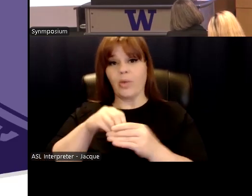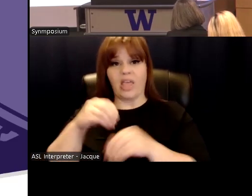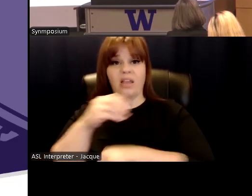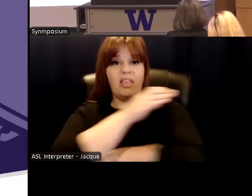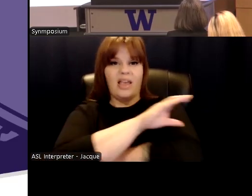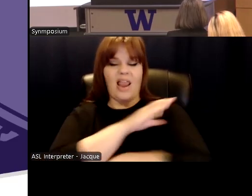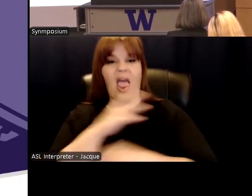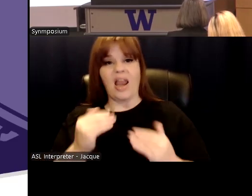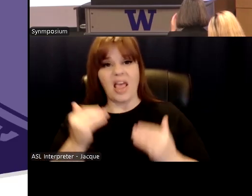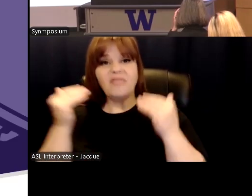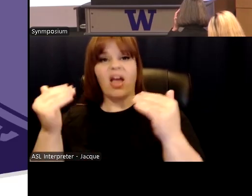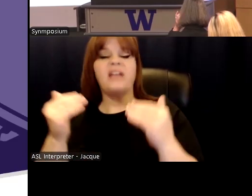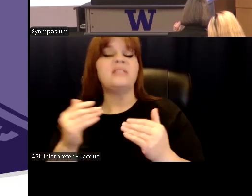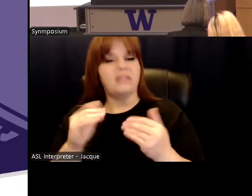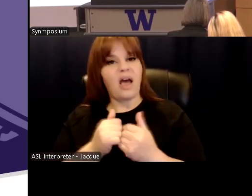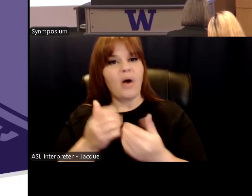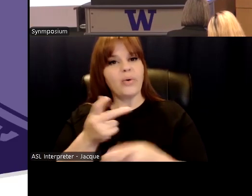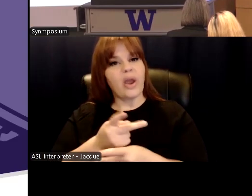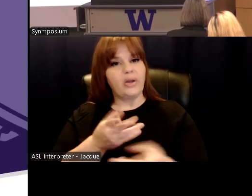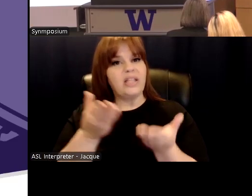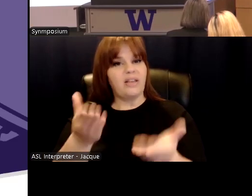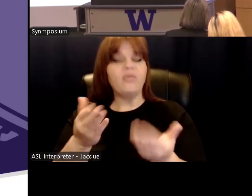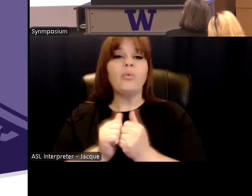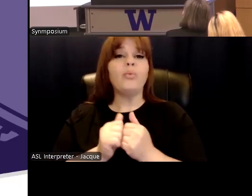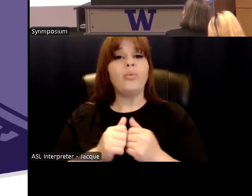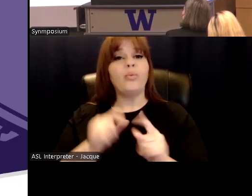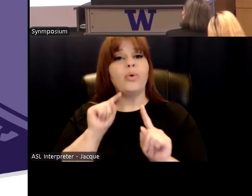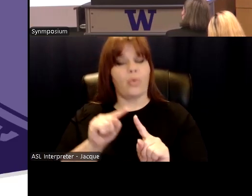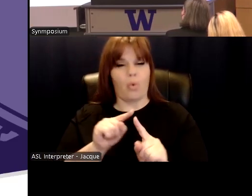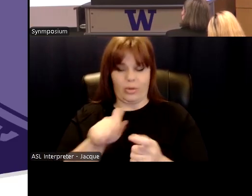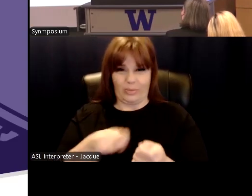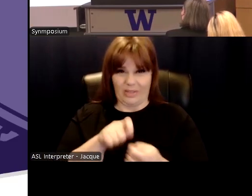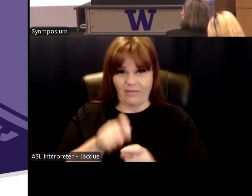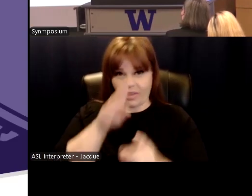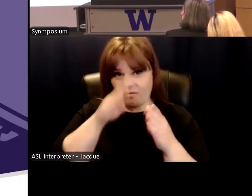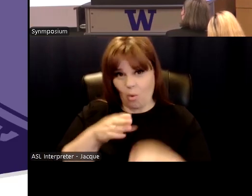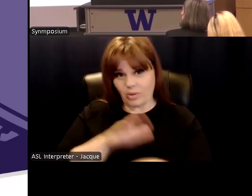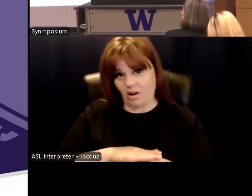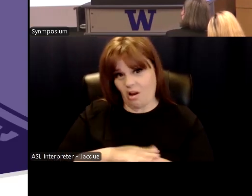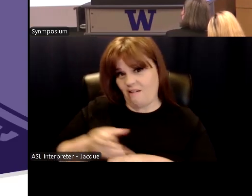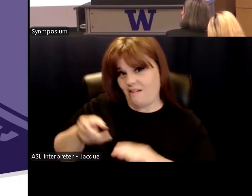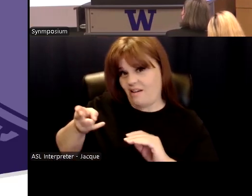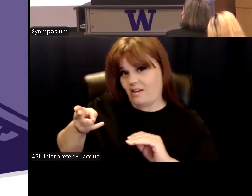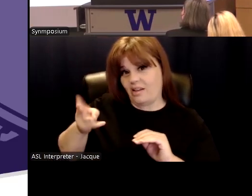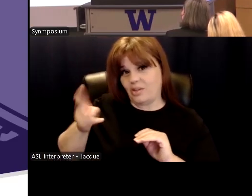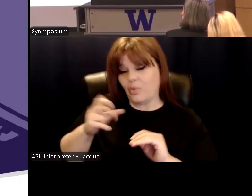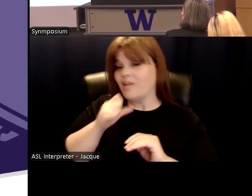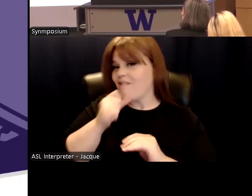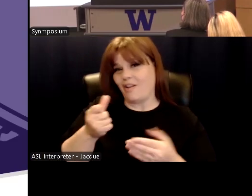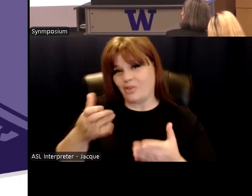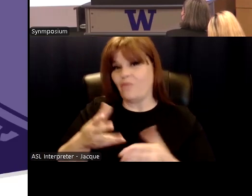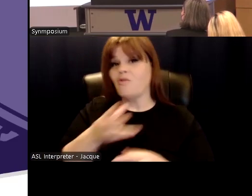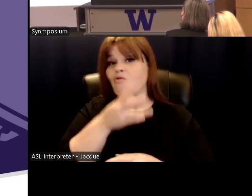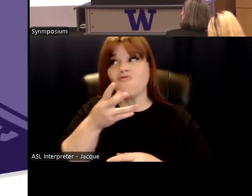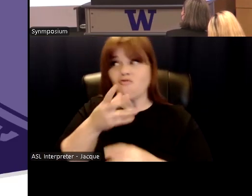is delivered, really with the goal particularly focusing on historically underserved rural and